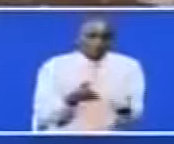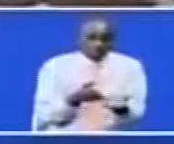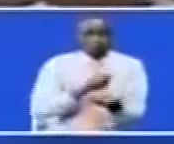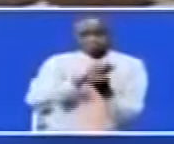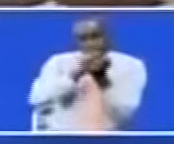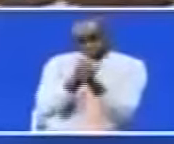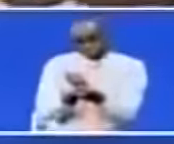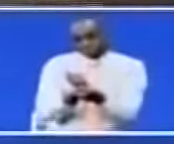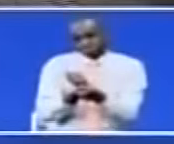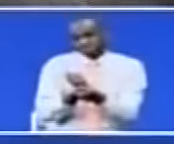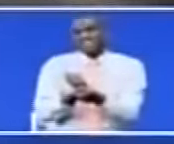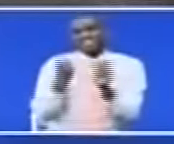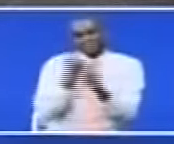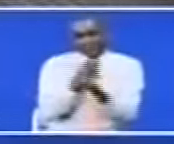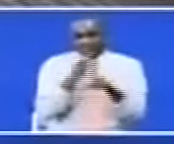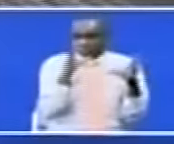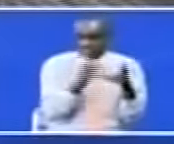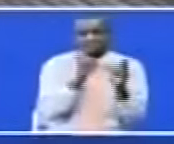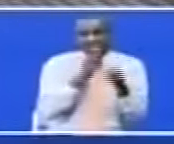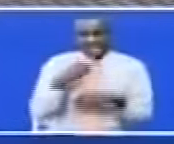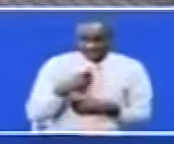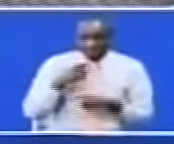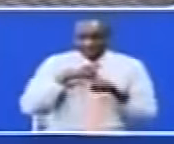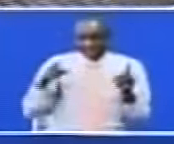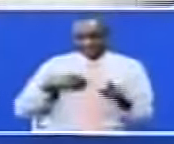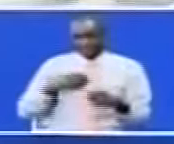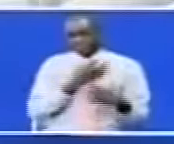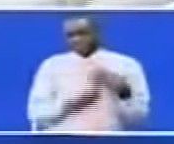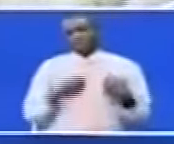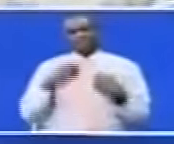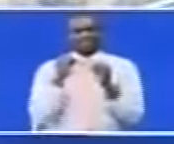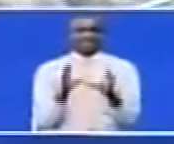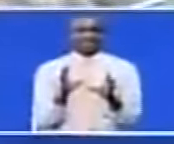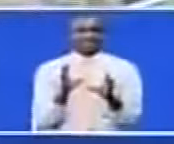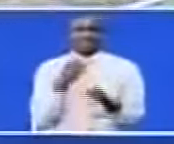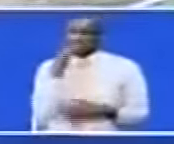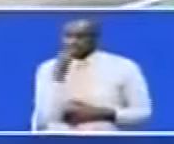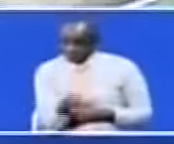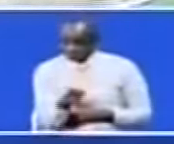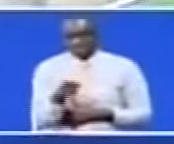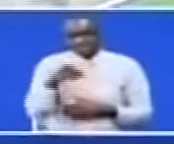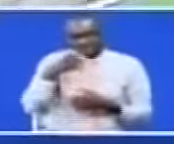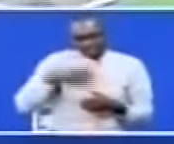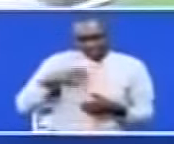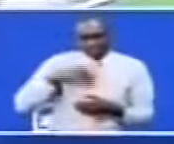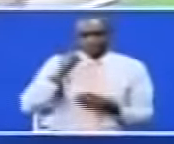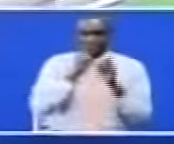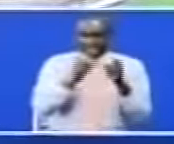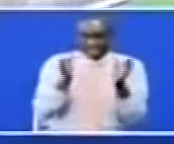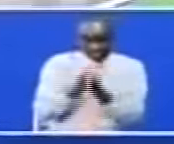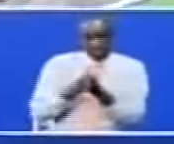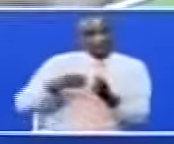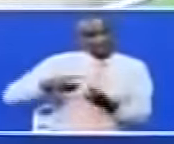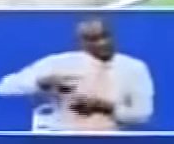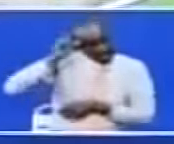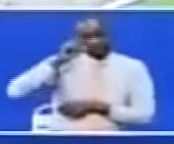door as firms jostle for talented but disgruntled people. The firm also says the practice of luring talent with higher pay